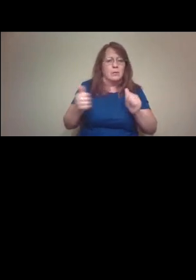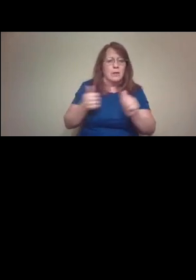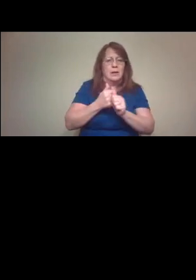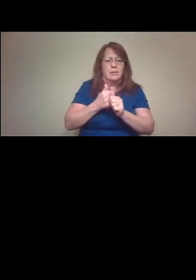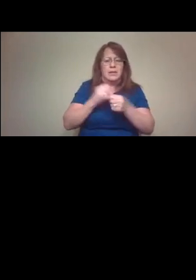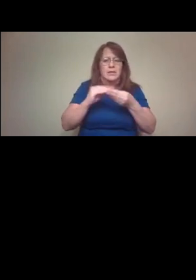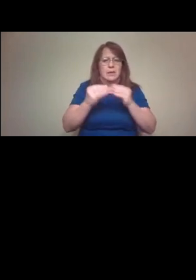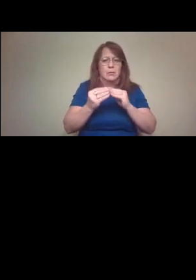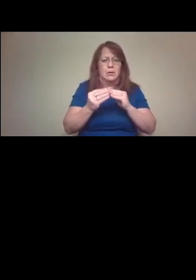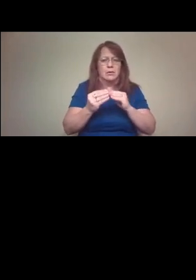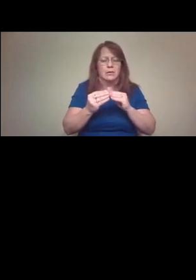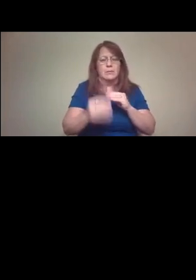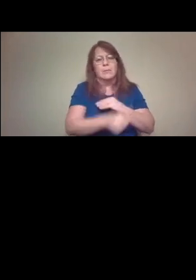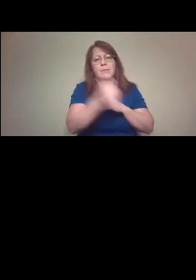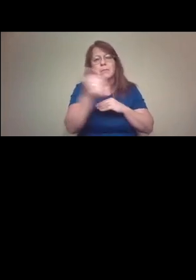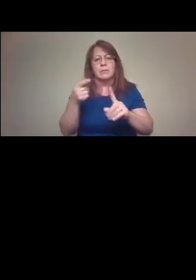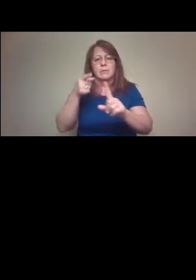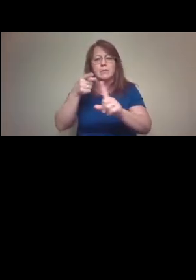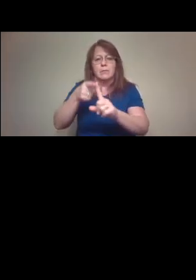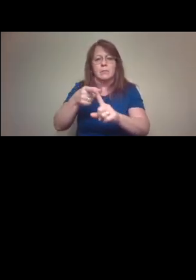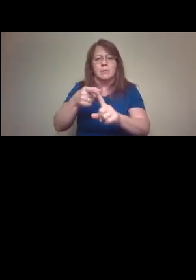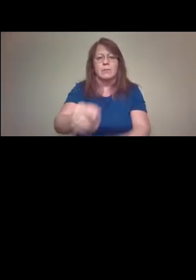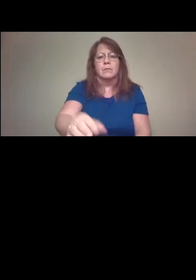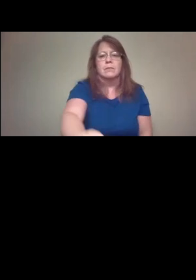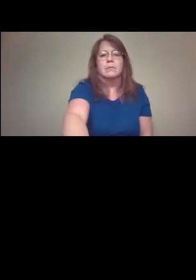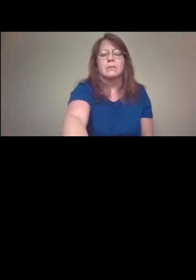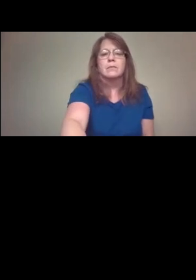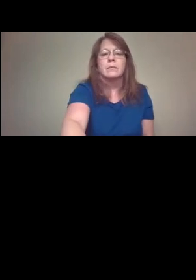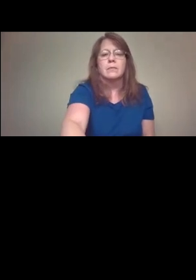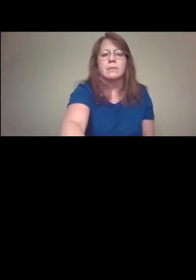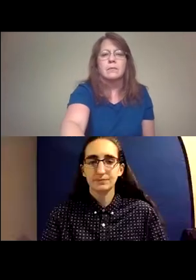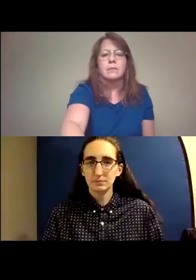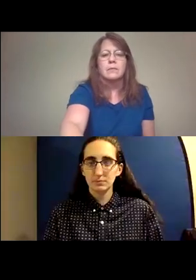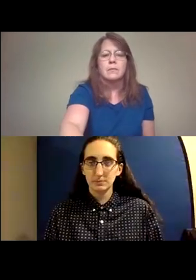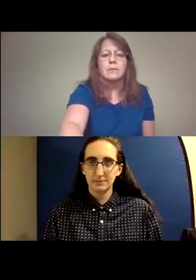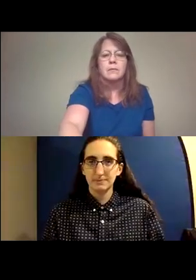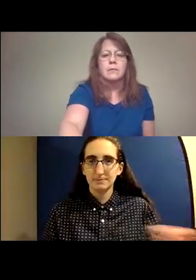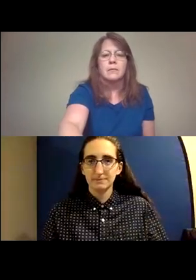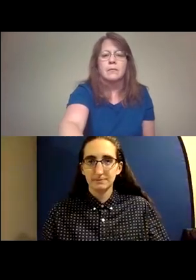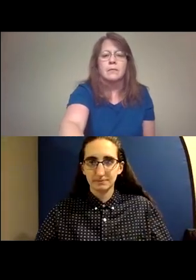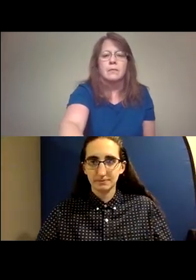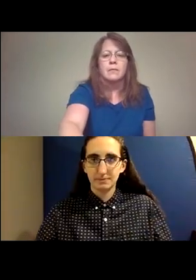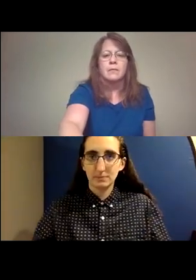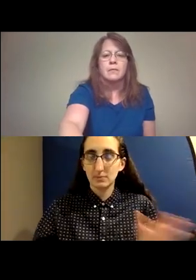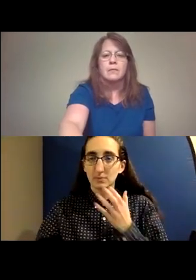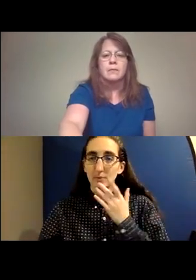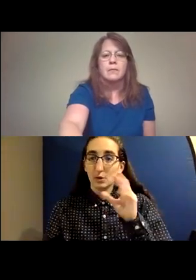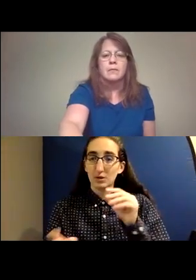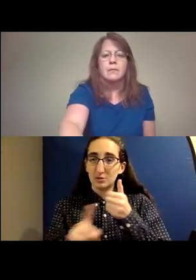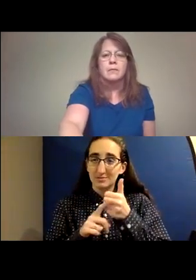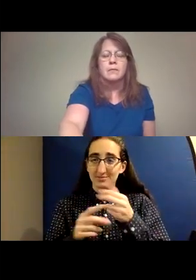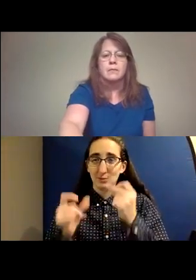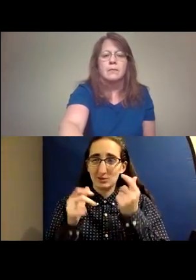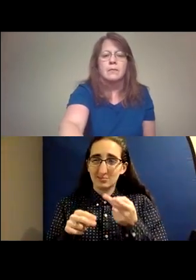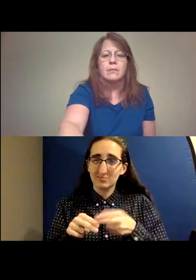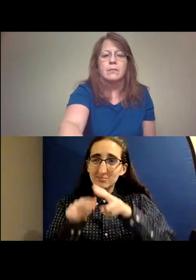other point I want to acknowledge is that Colorado is a quickly growing state. So it's important to consider both the counts, the